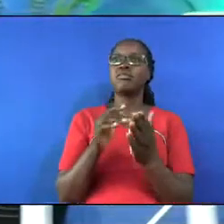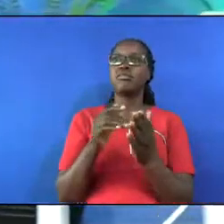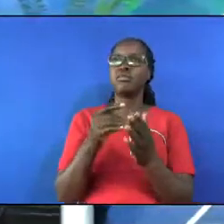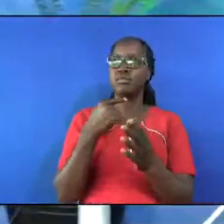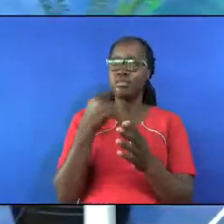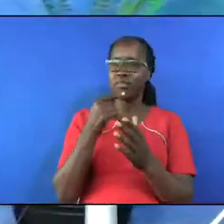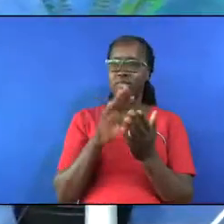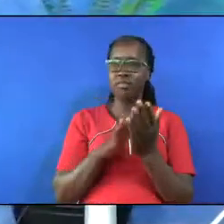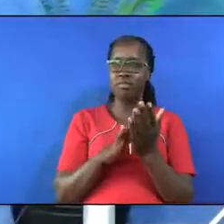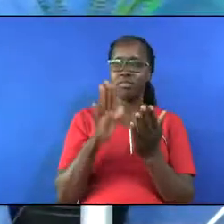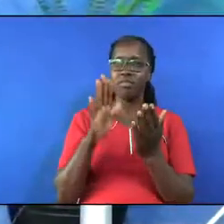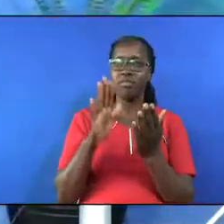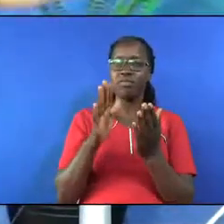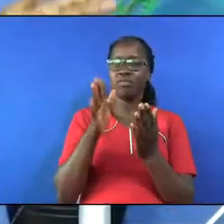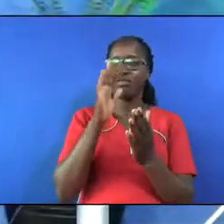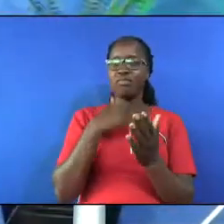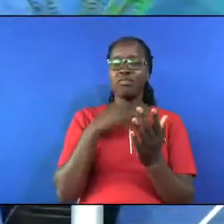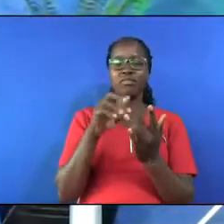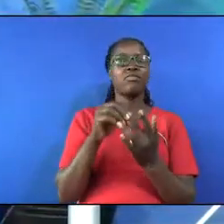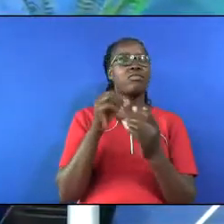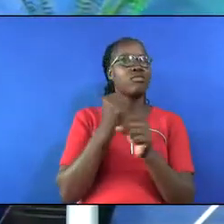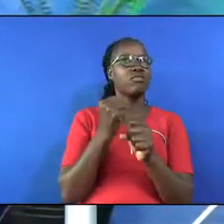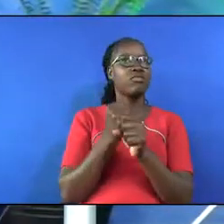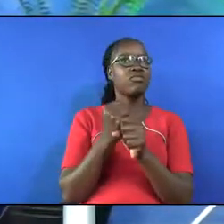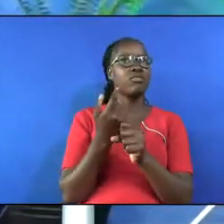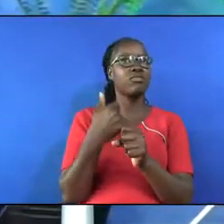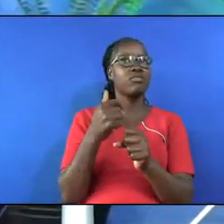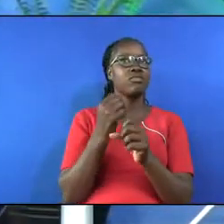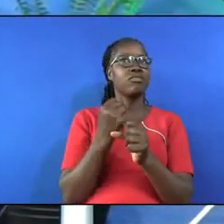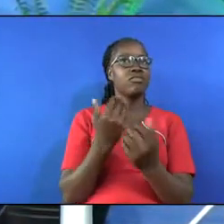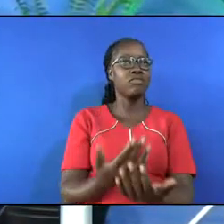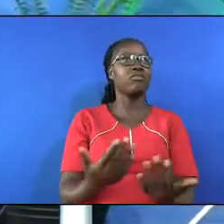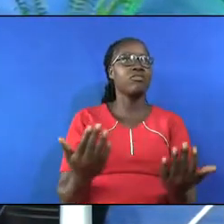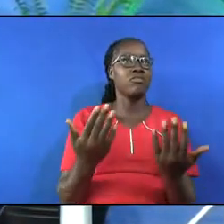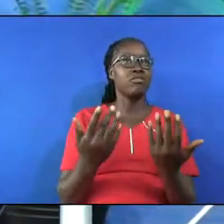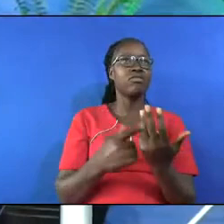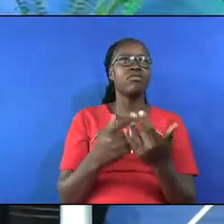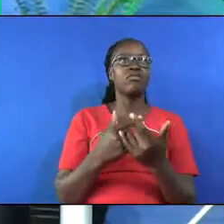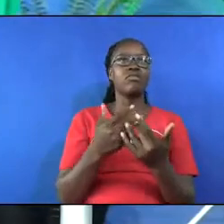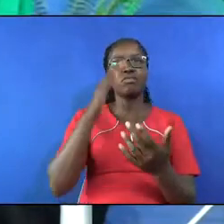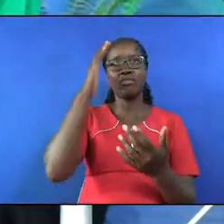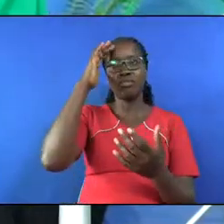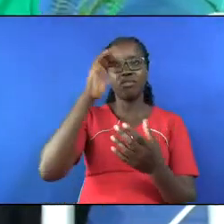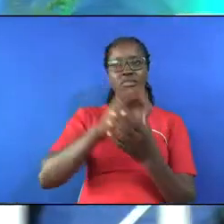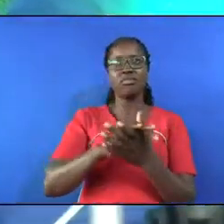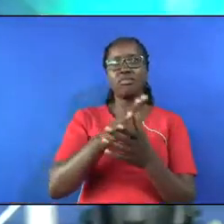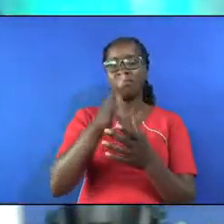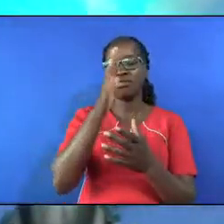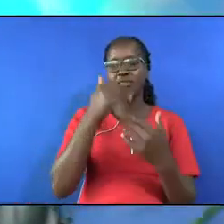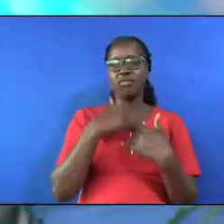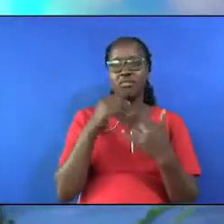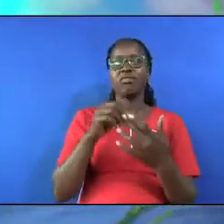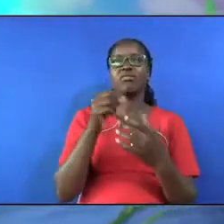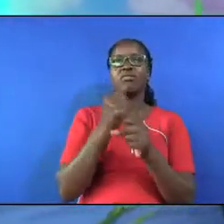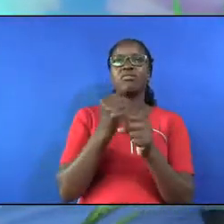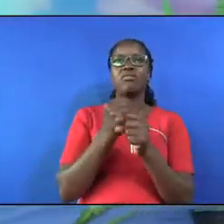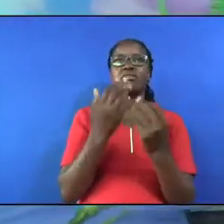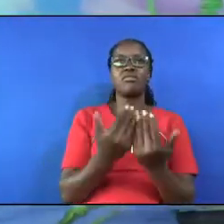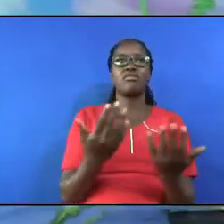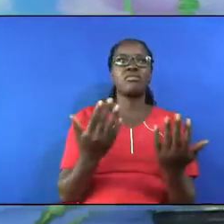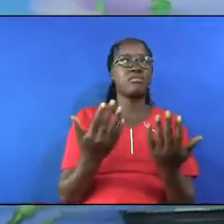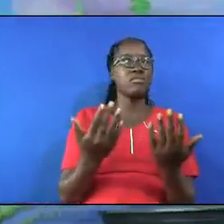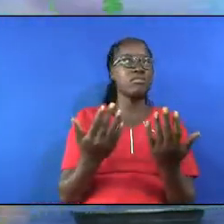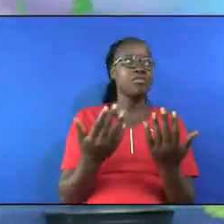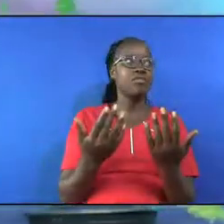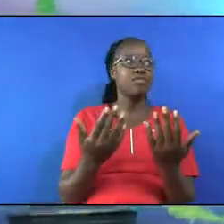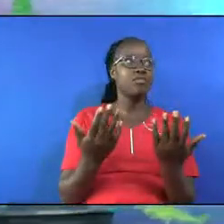during these end times, God has a special work for our children. Amen? How many of us believe that God has a special work for our children? Even though